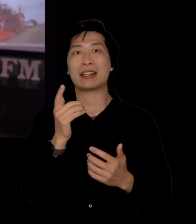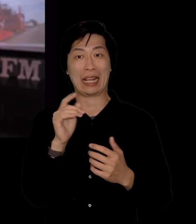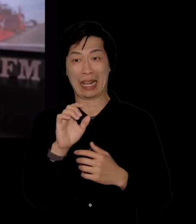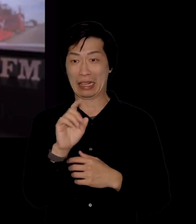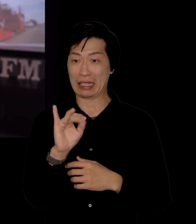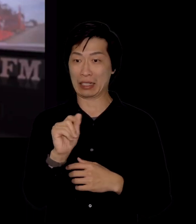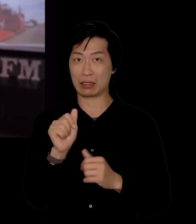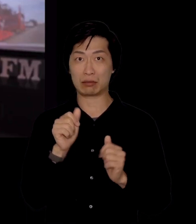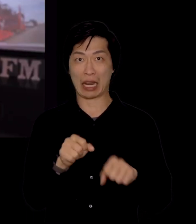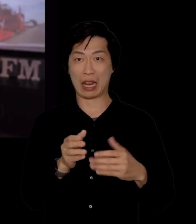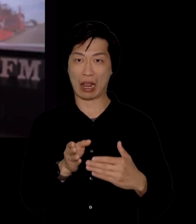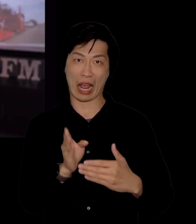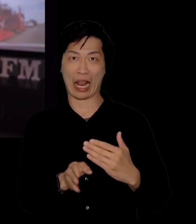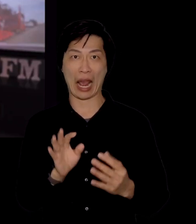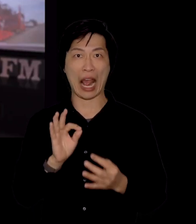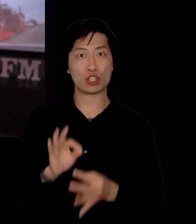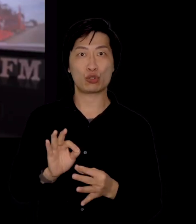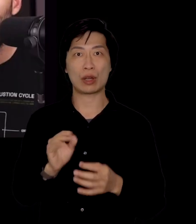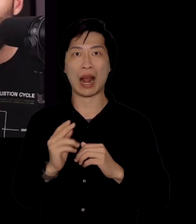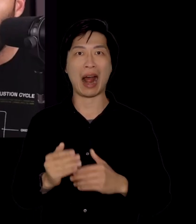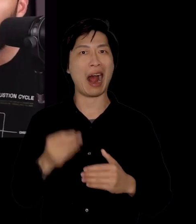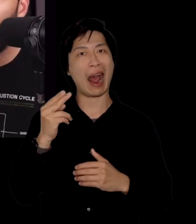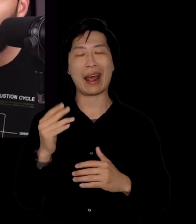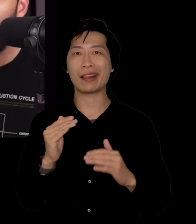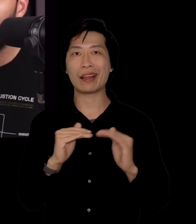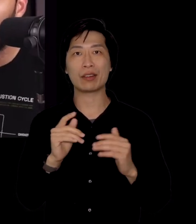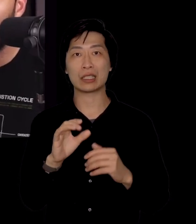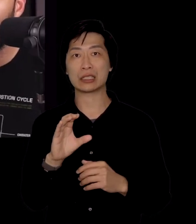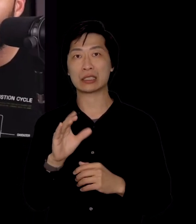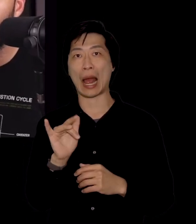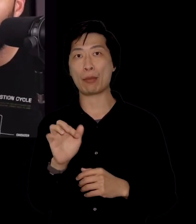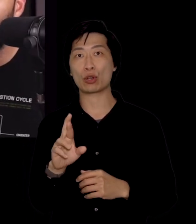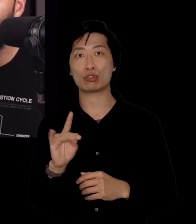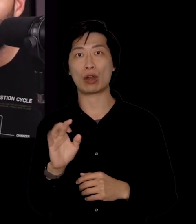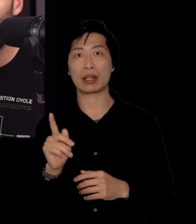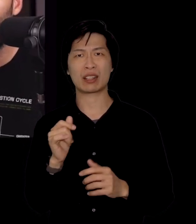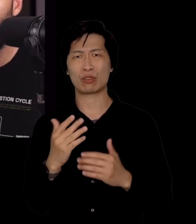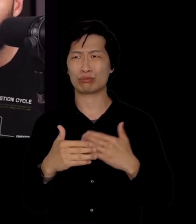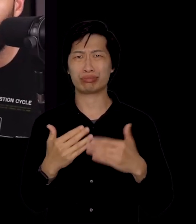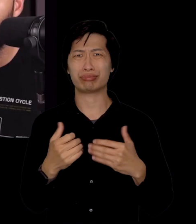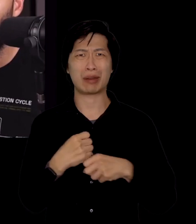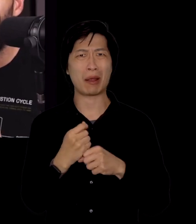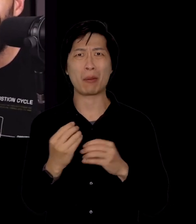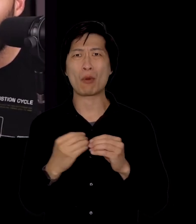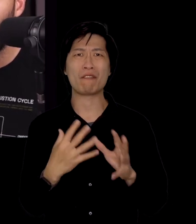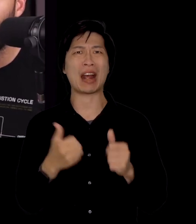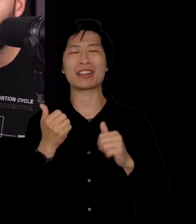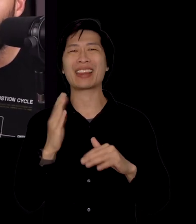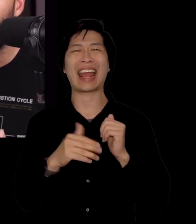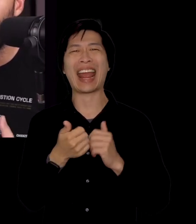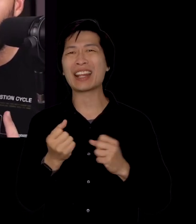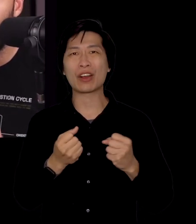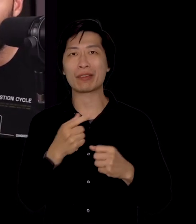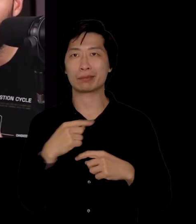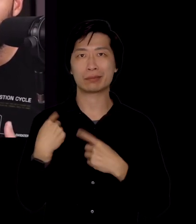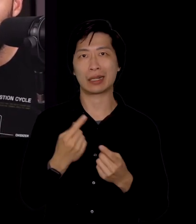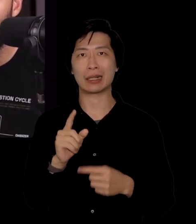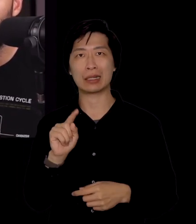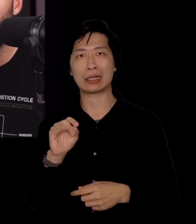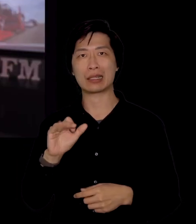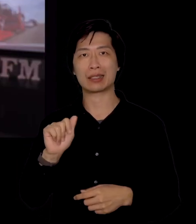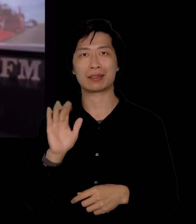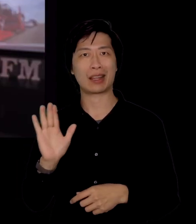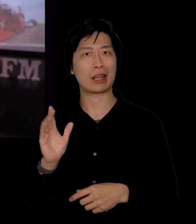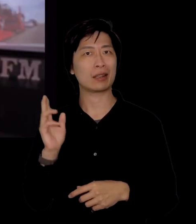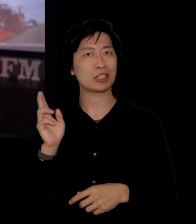if Tesla is able to execute at a high level with high execution, Cybertruck could ramp faster than any vehicle in Tesla's